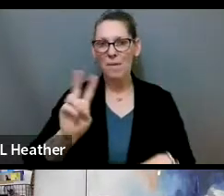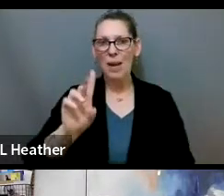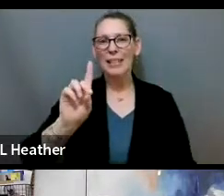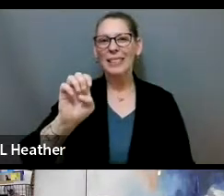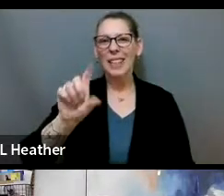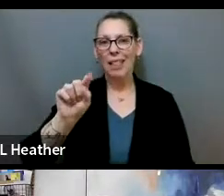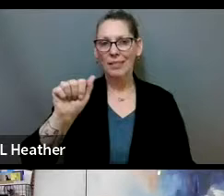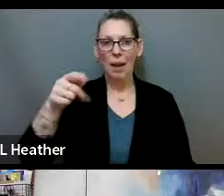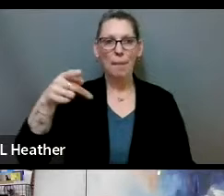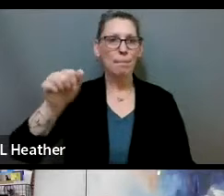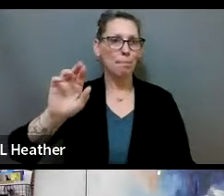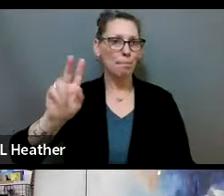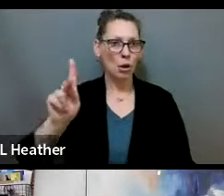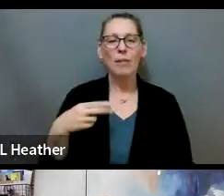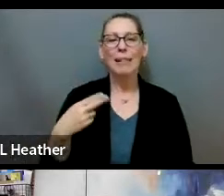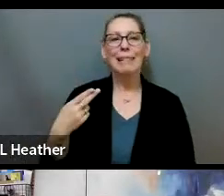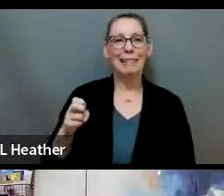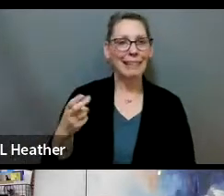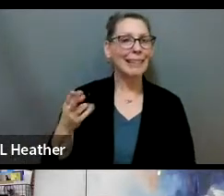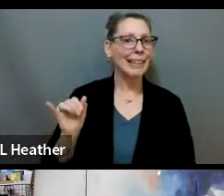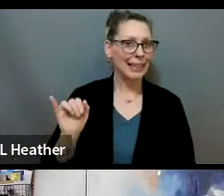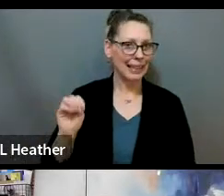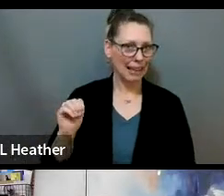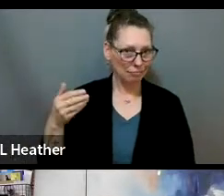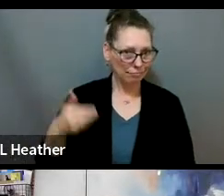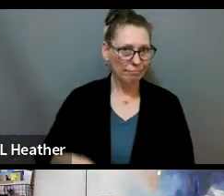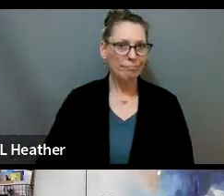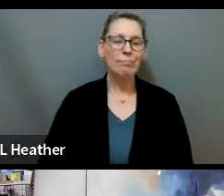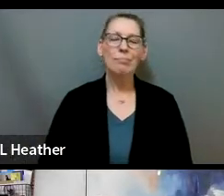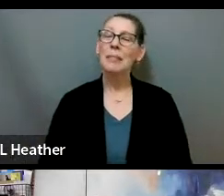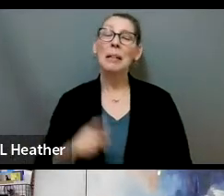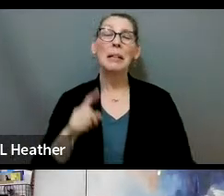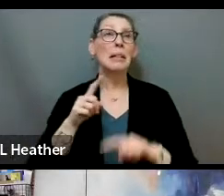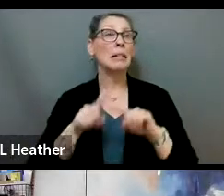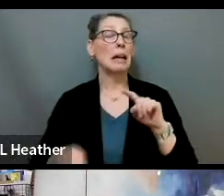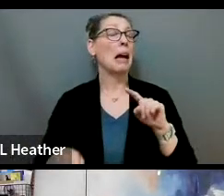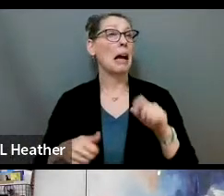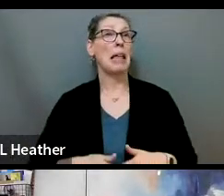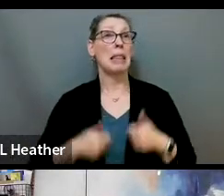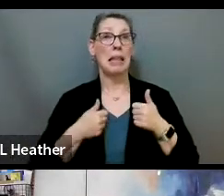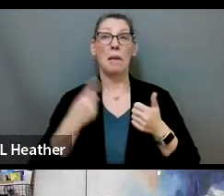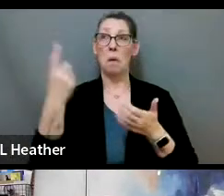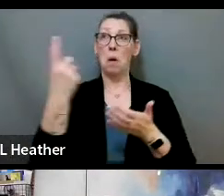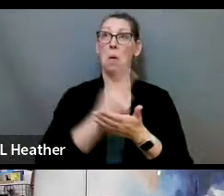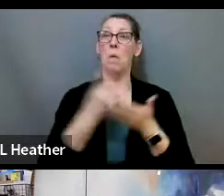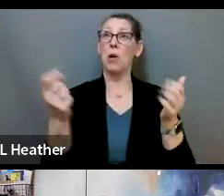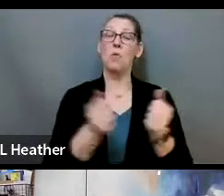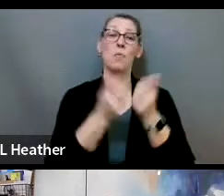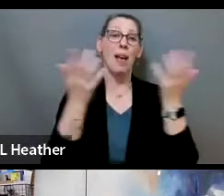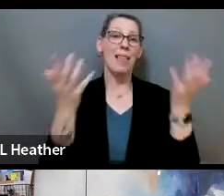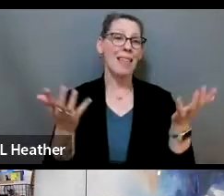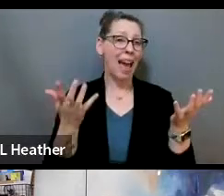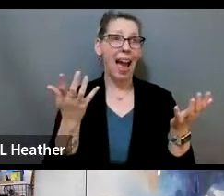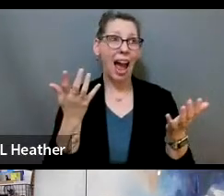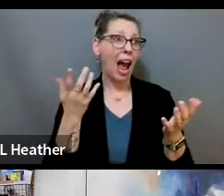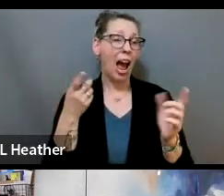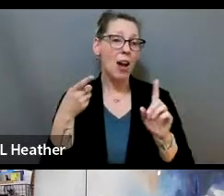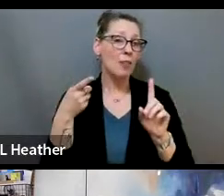I'm he, him pronouns. I don't think I can go a week these days without some kind